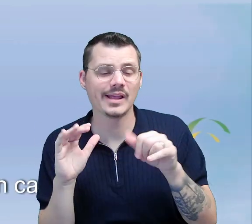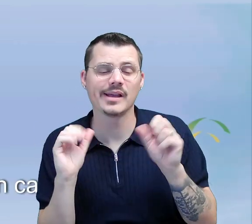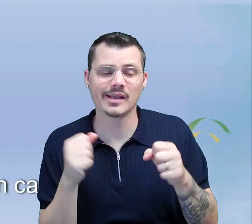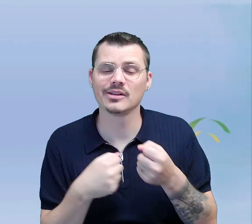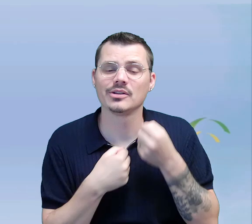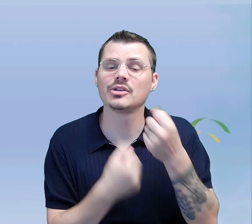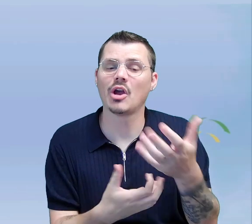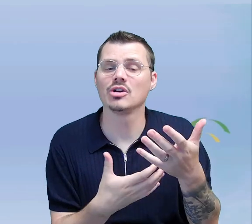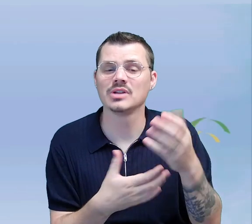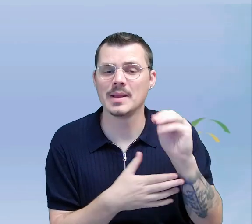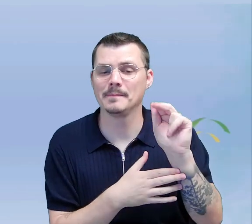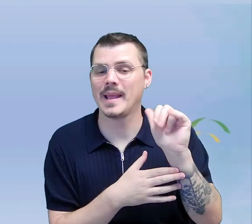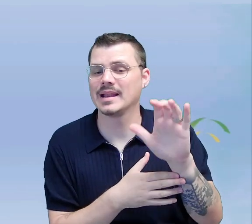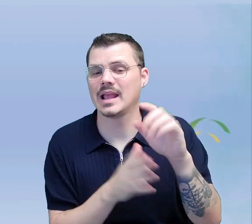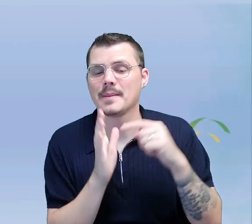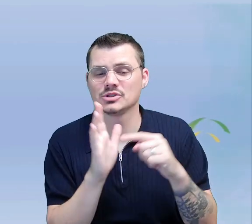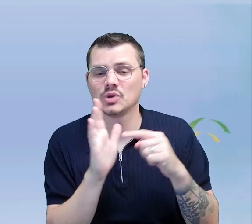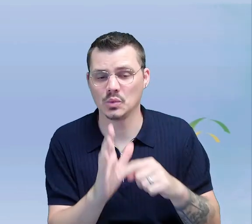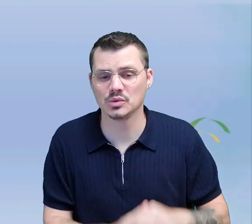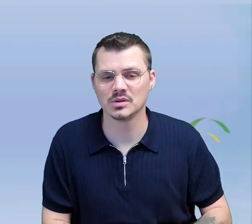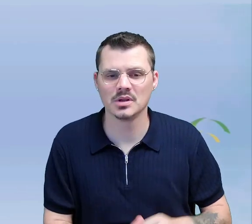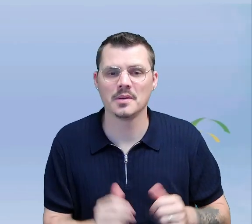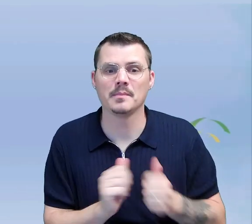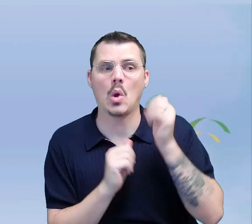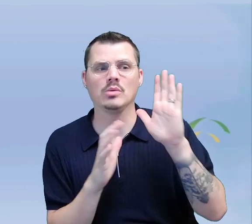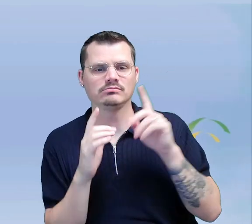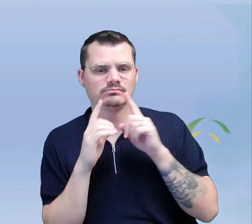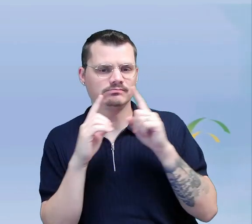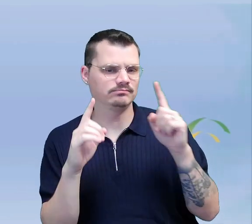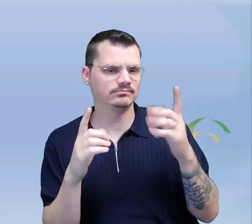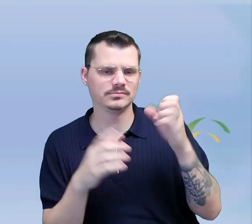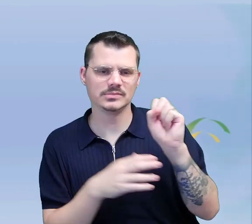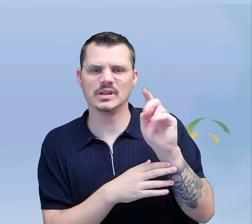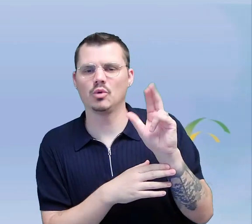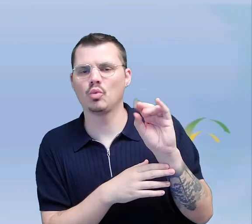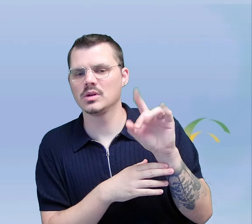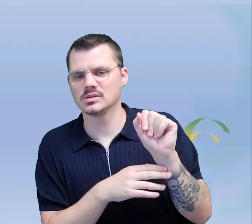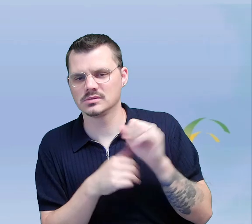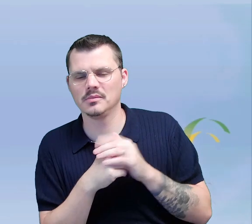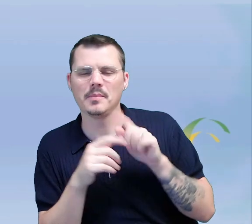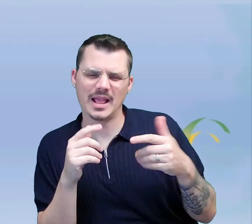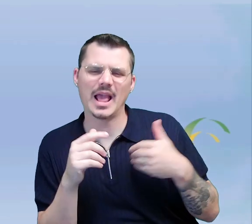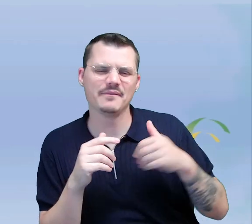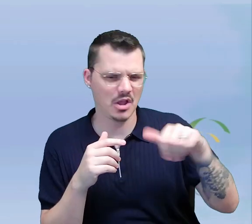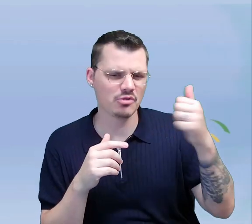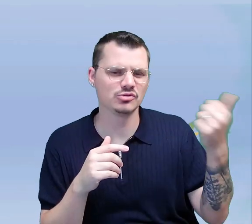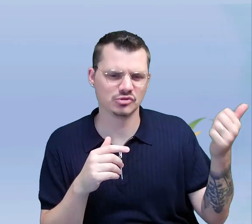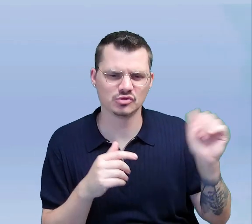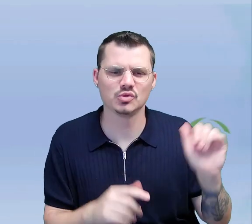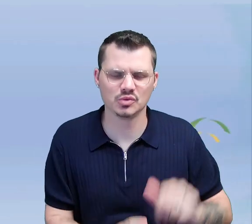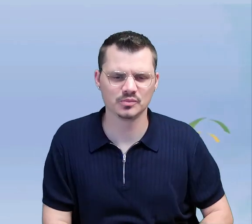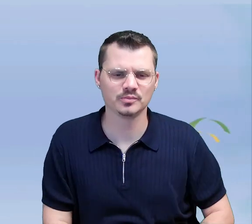can cause a manic episode. Most notoriously are steroids, but there's others as